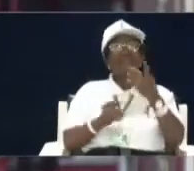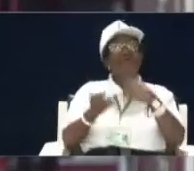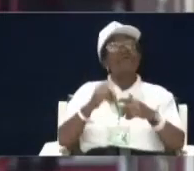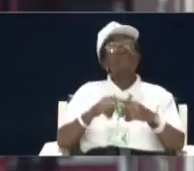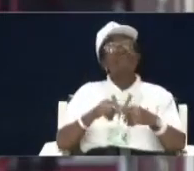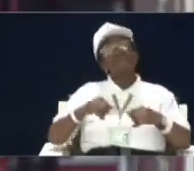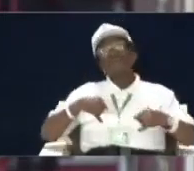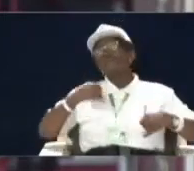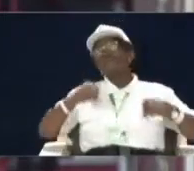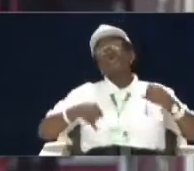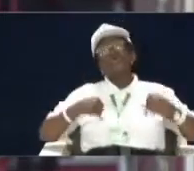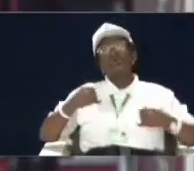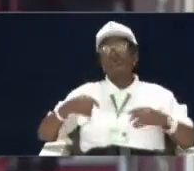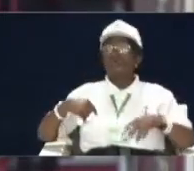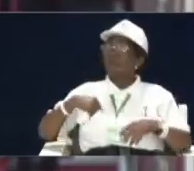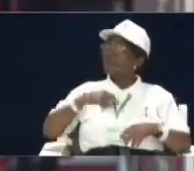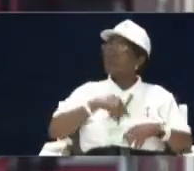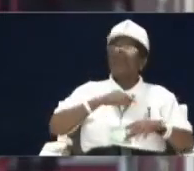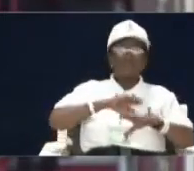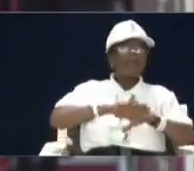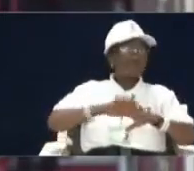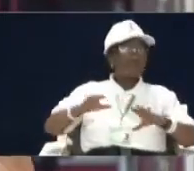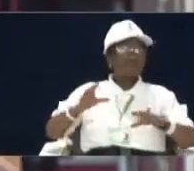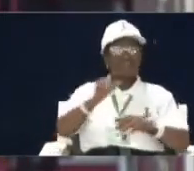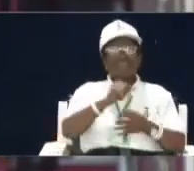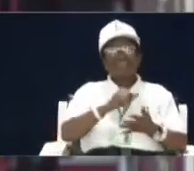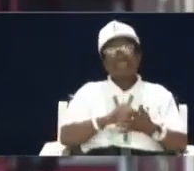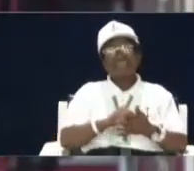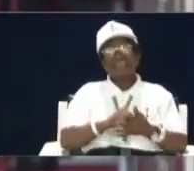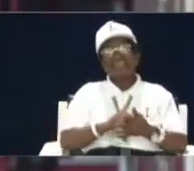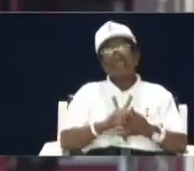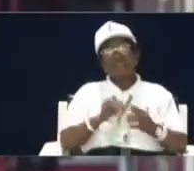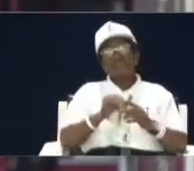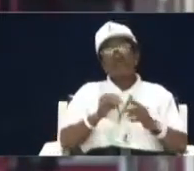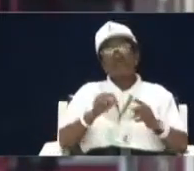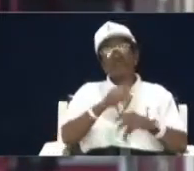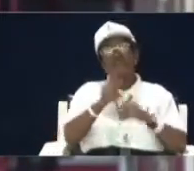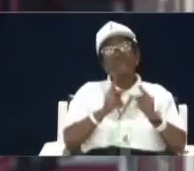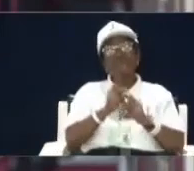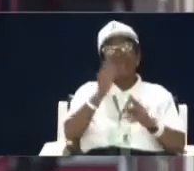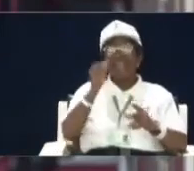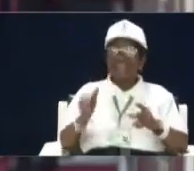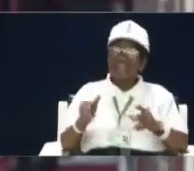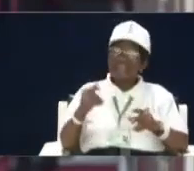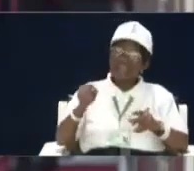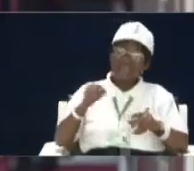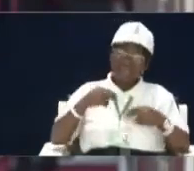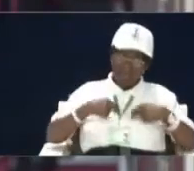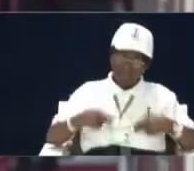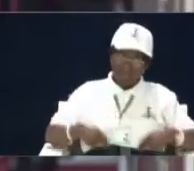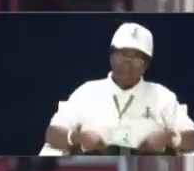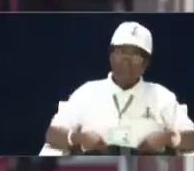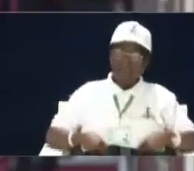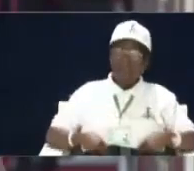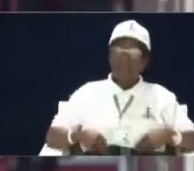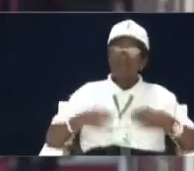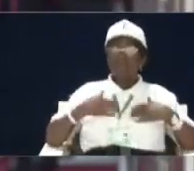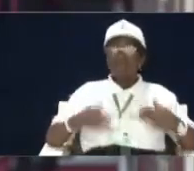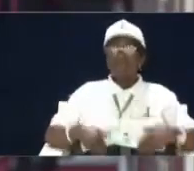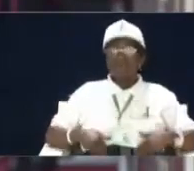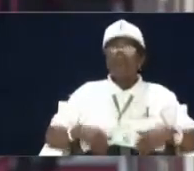we don't take it too kindly. The human body can take anything